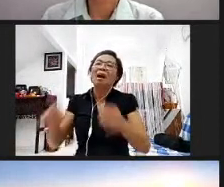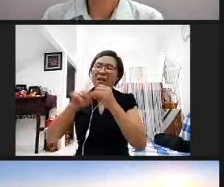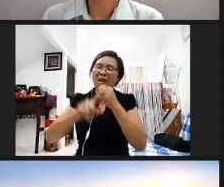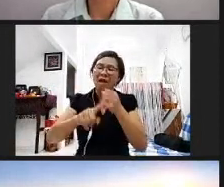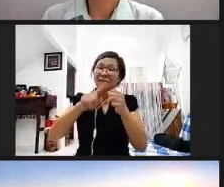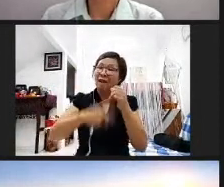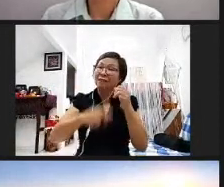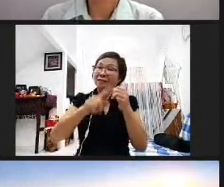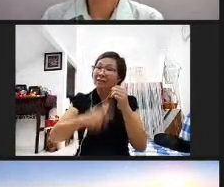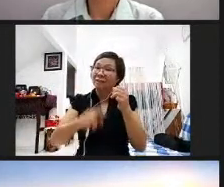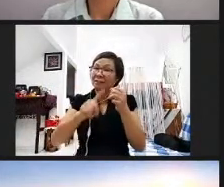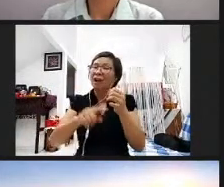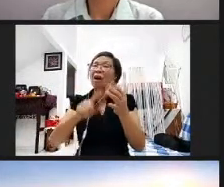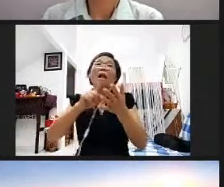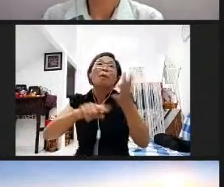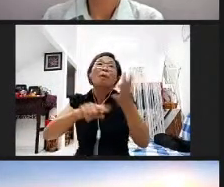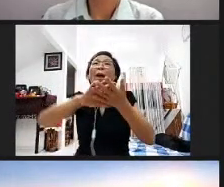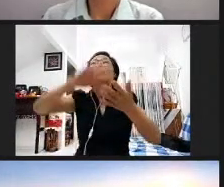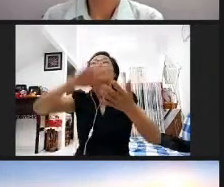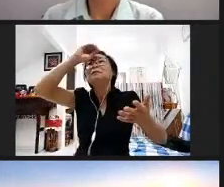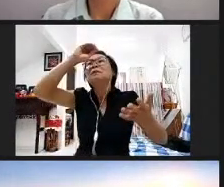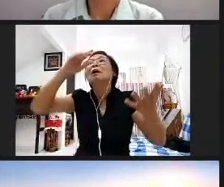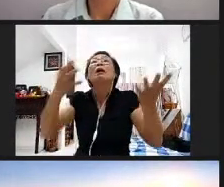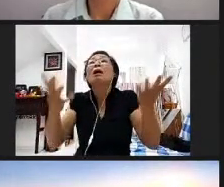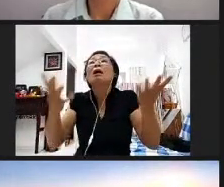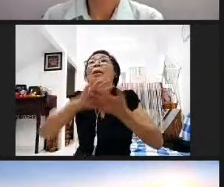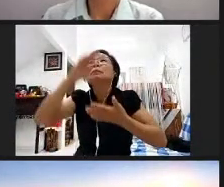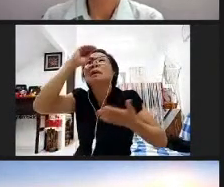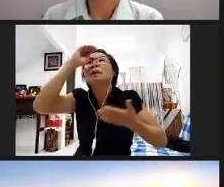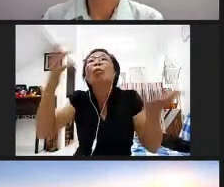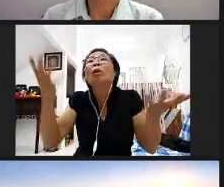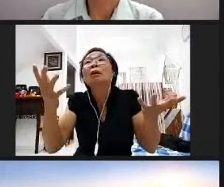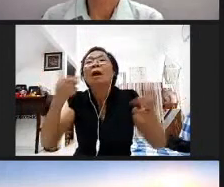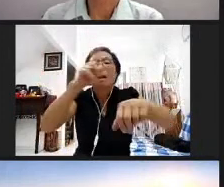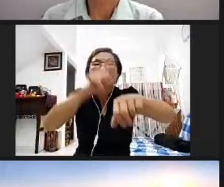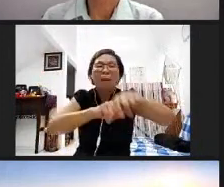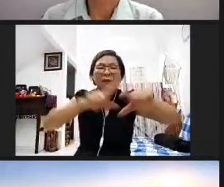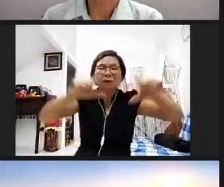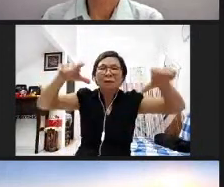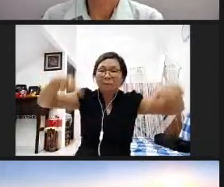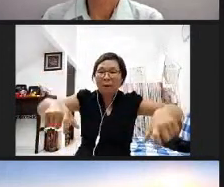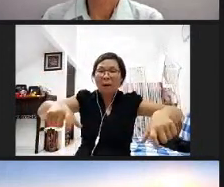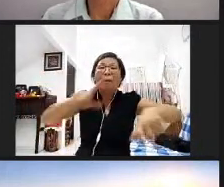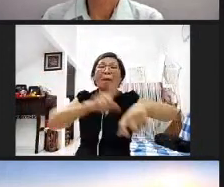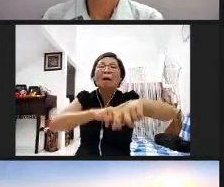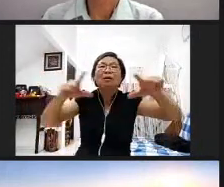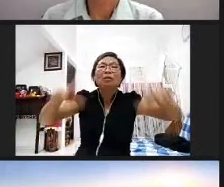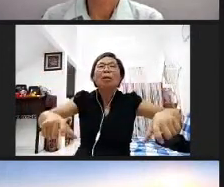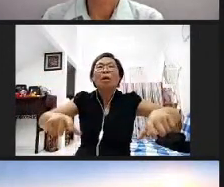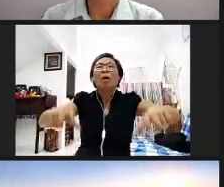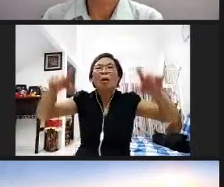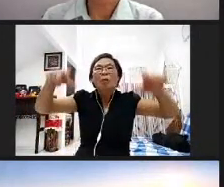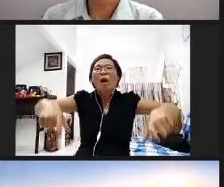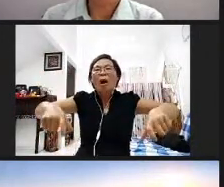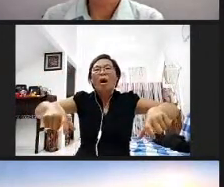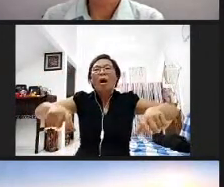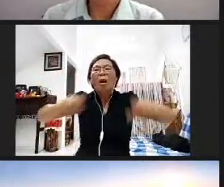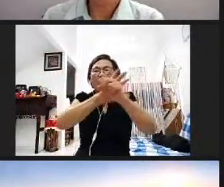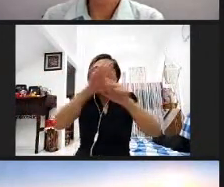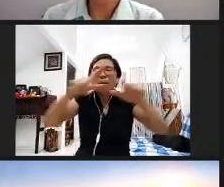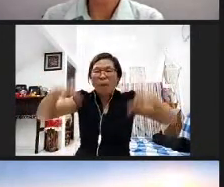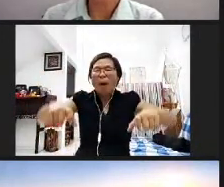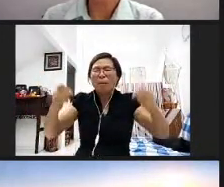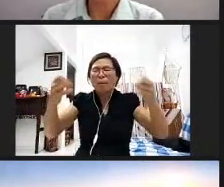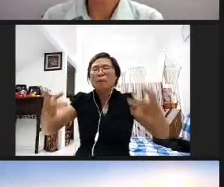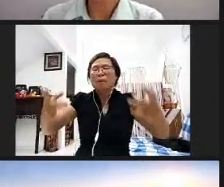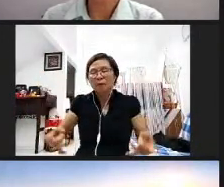is, what have I learned? So pandemic time, a lot of time to reflect, a lot of time to meditate. It's good to